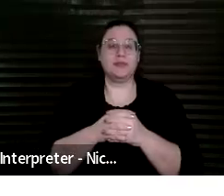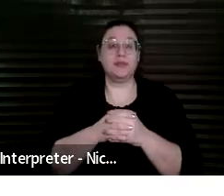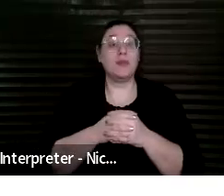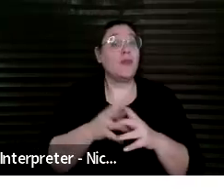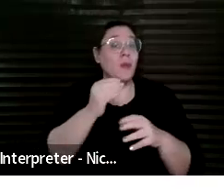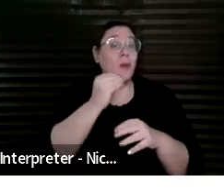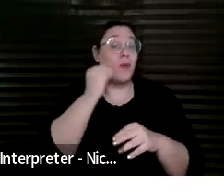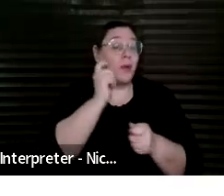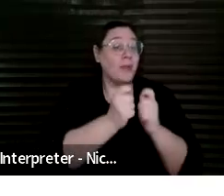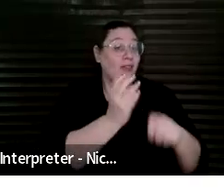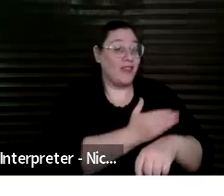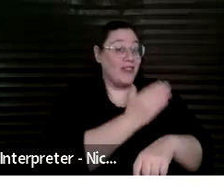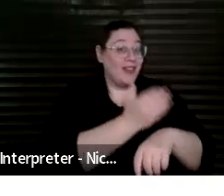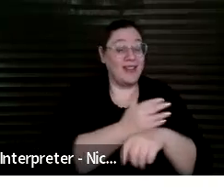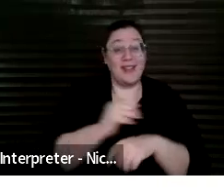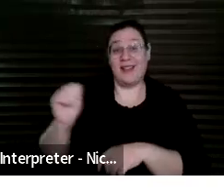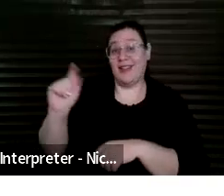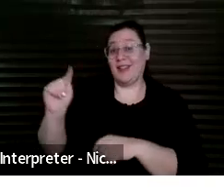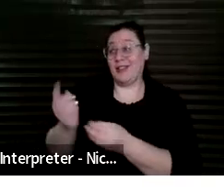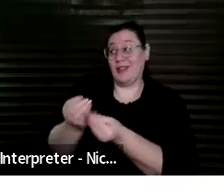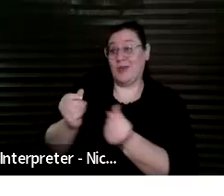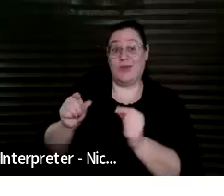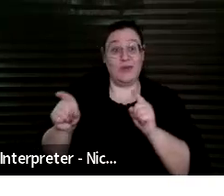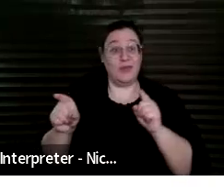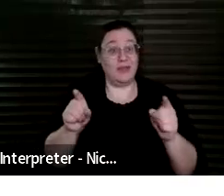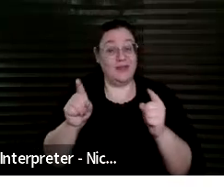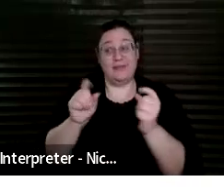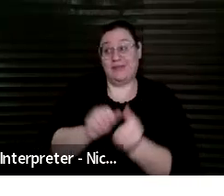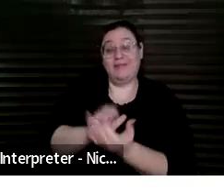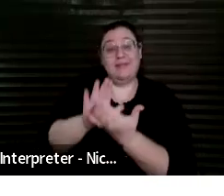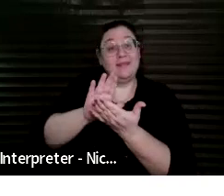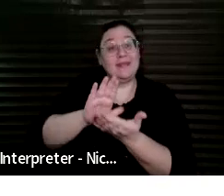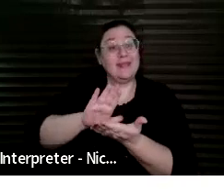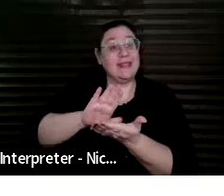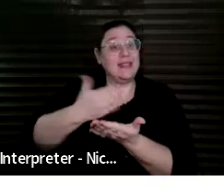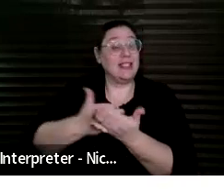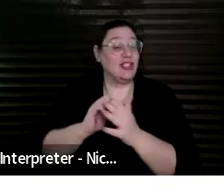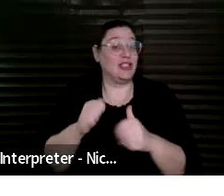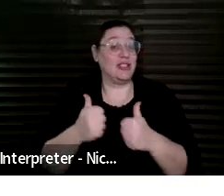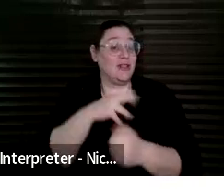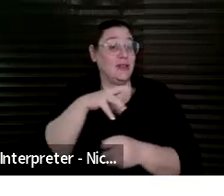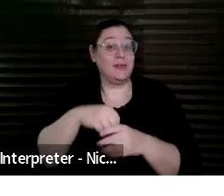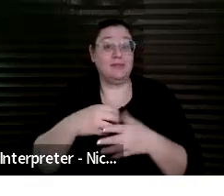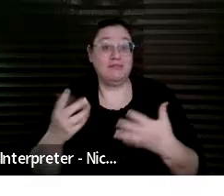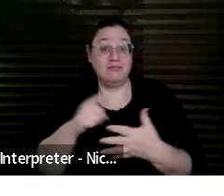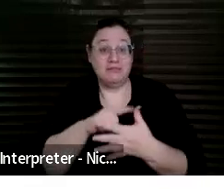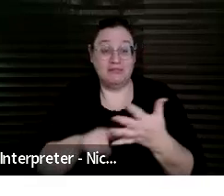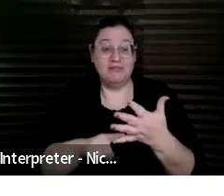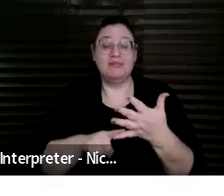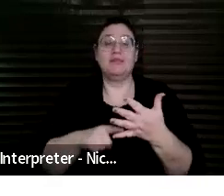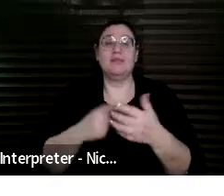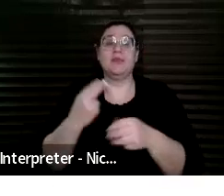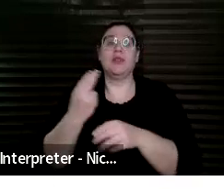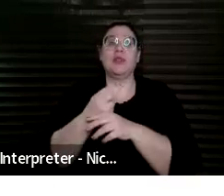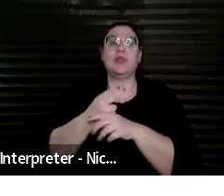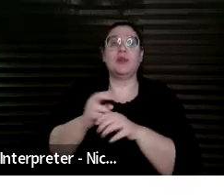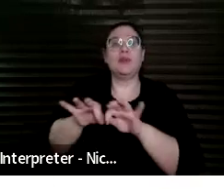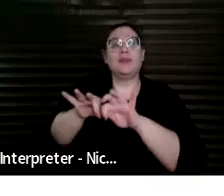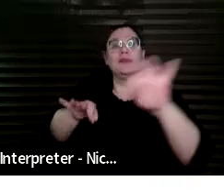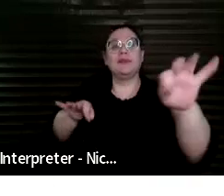Home modification and AT solutions to address kitchen challenges include: use a reacher to